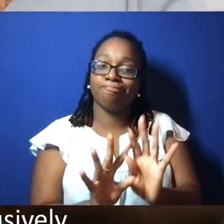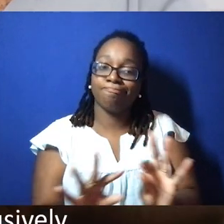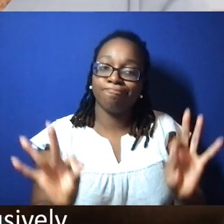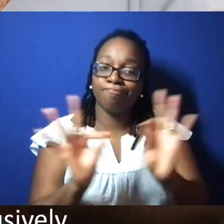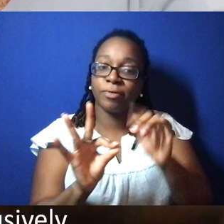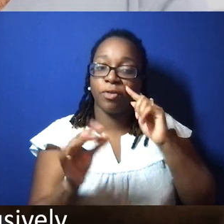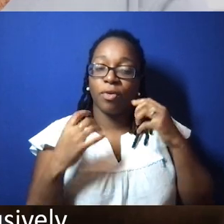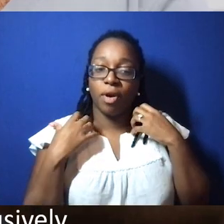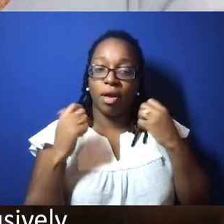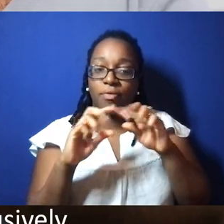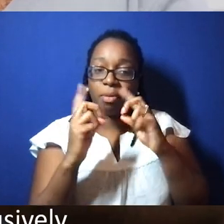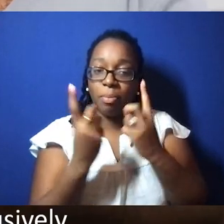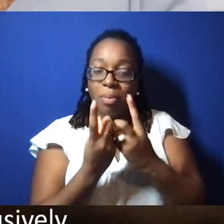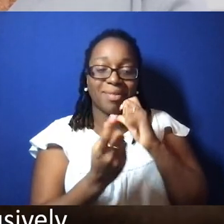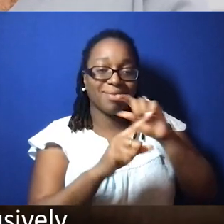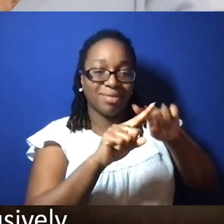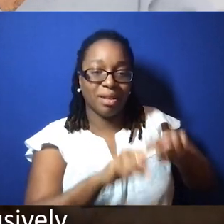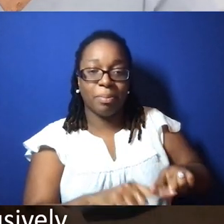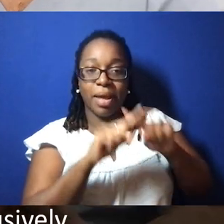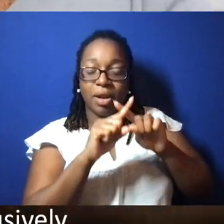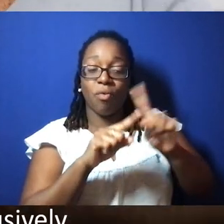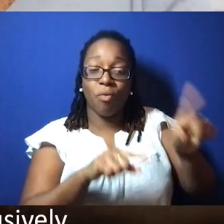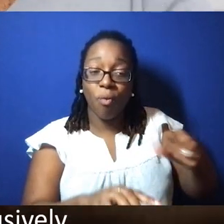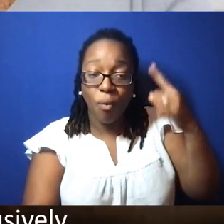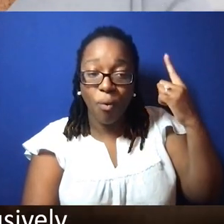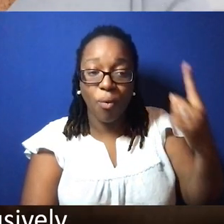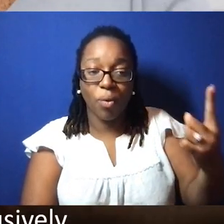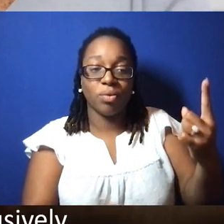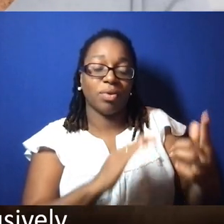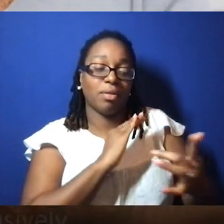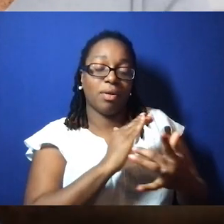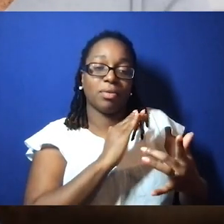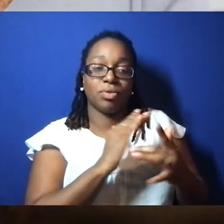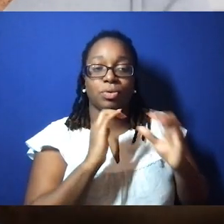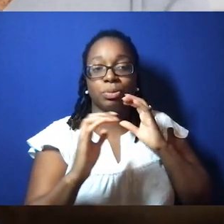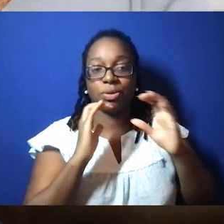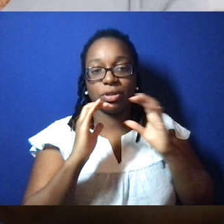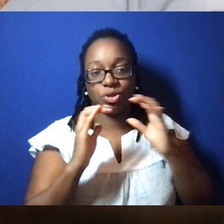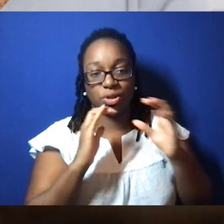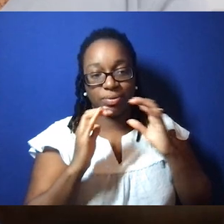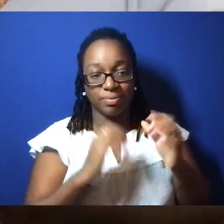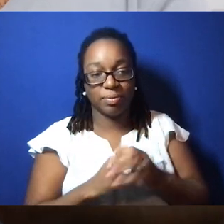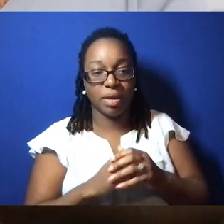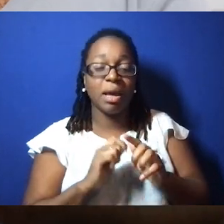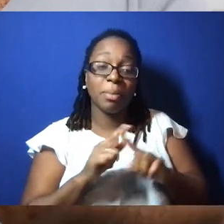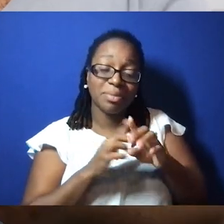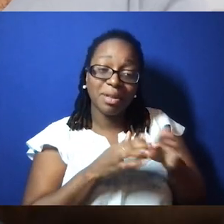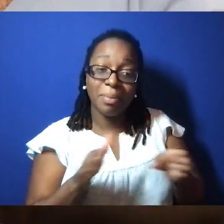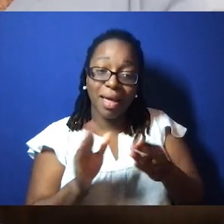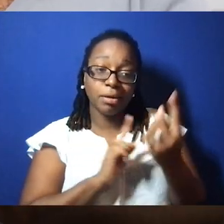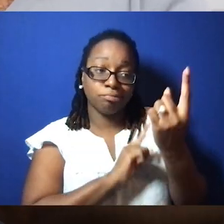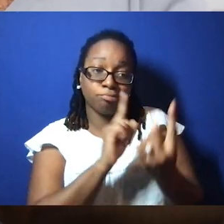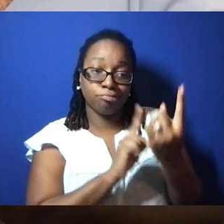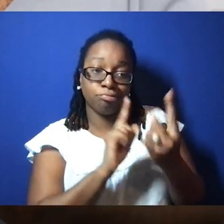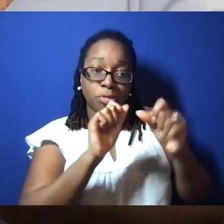is also critical for health departments not to rely exclusively on electronic communication, but